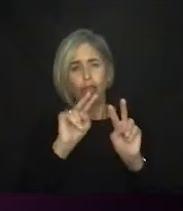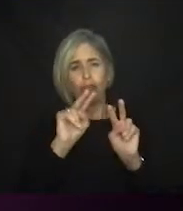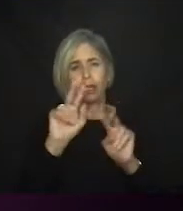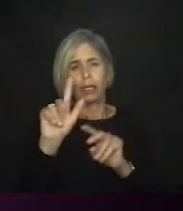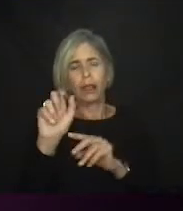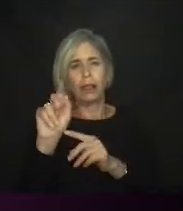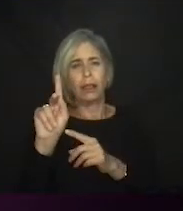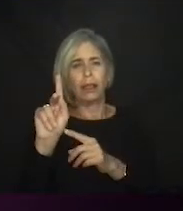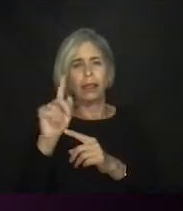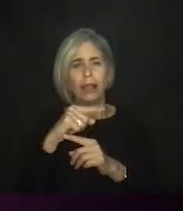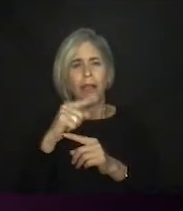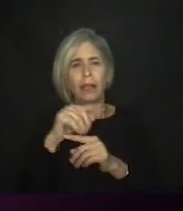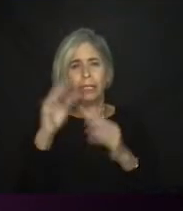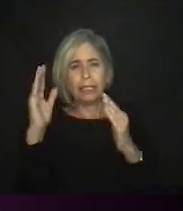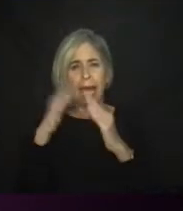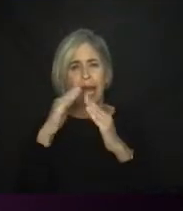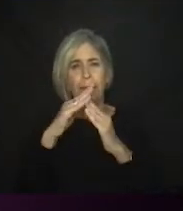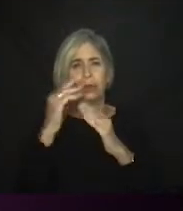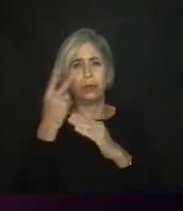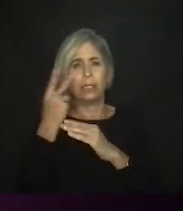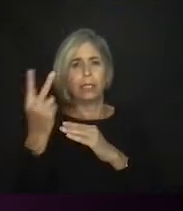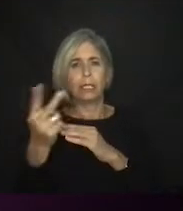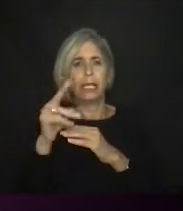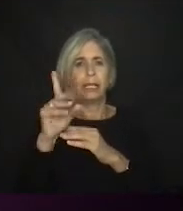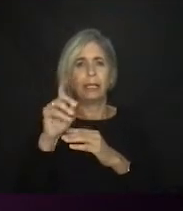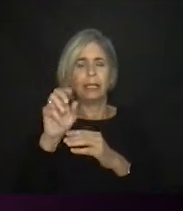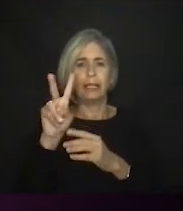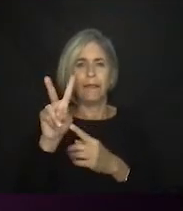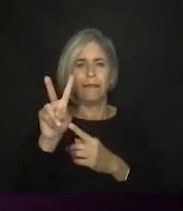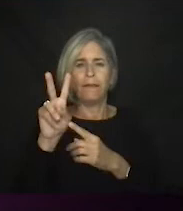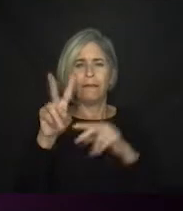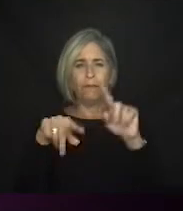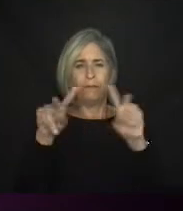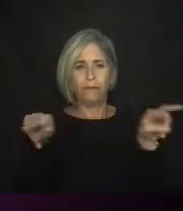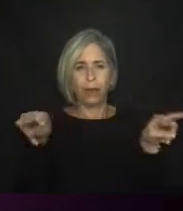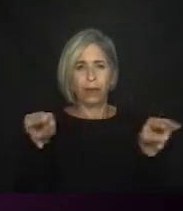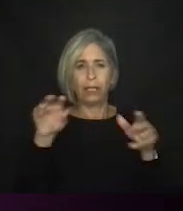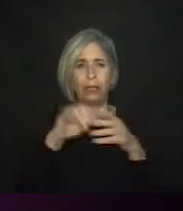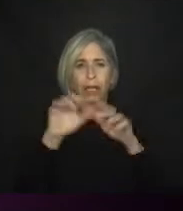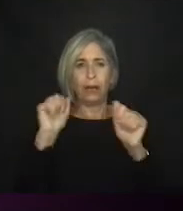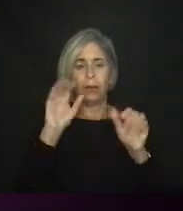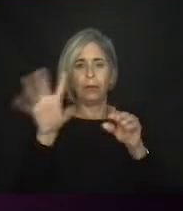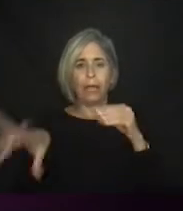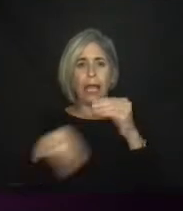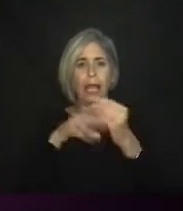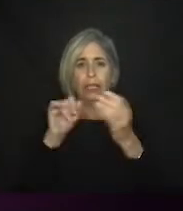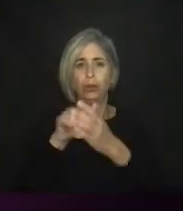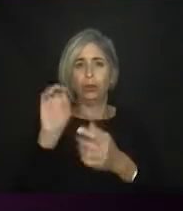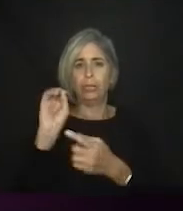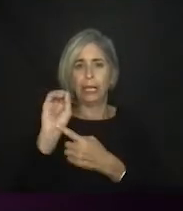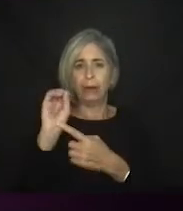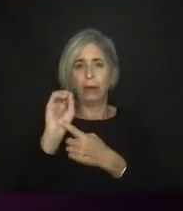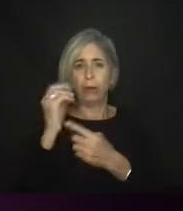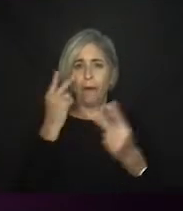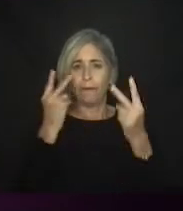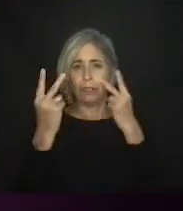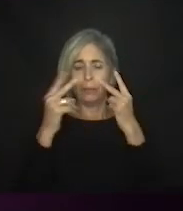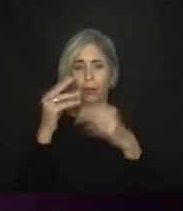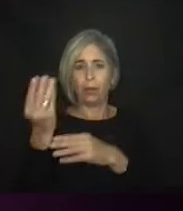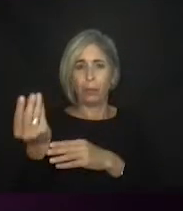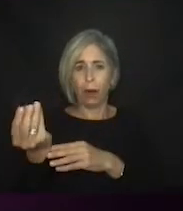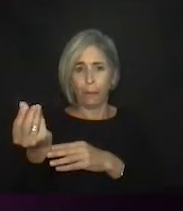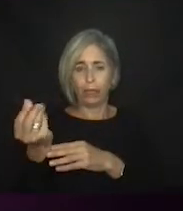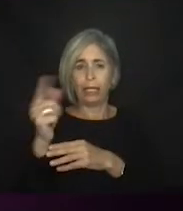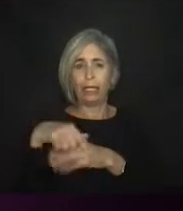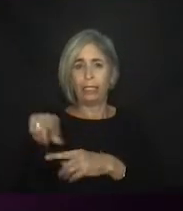the div variant. I can name the property hidden, and the opacity of that is 0. The visible